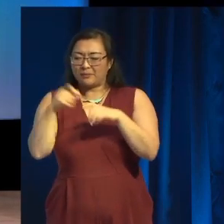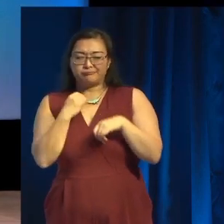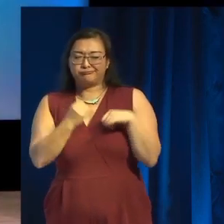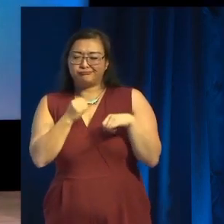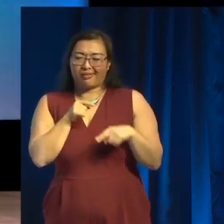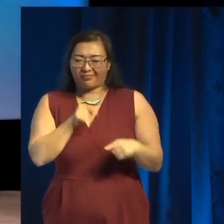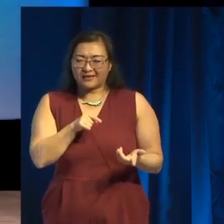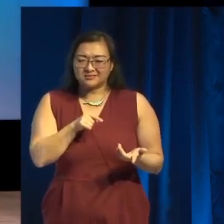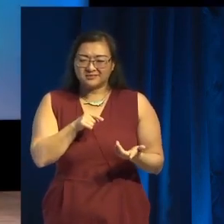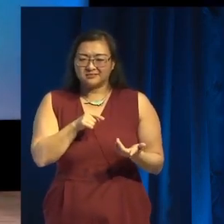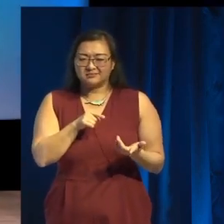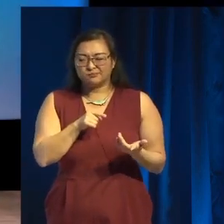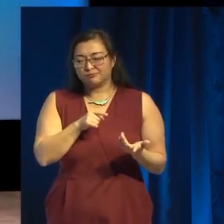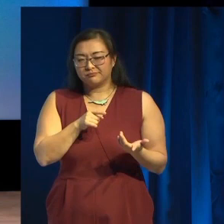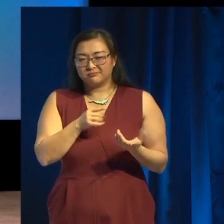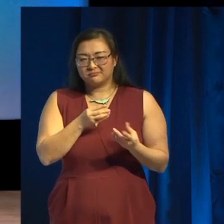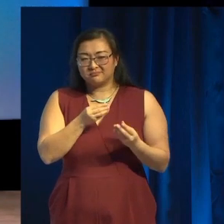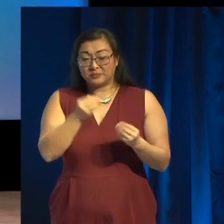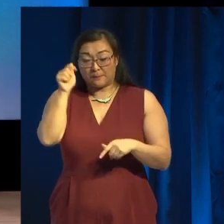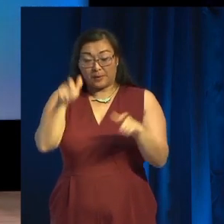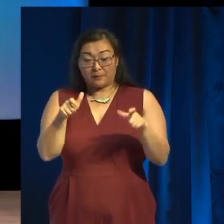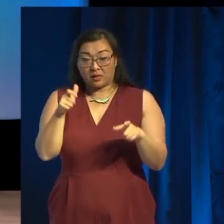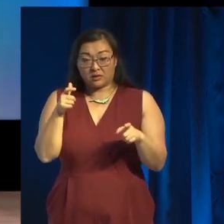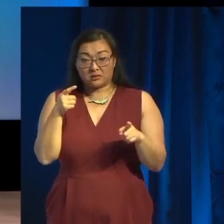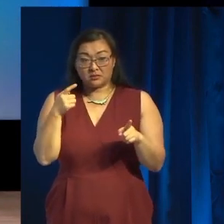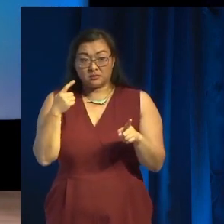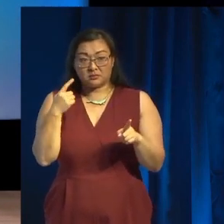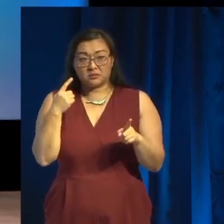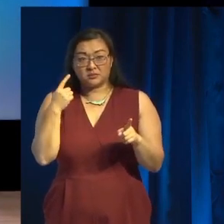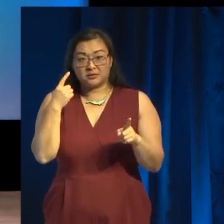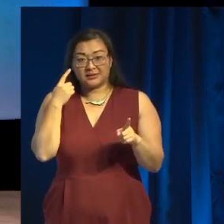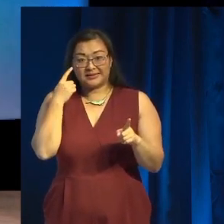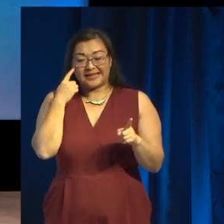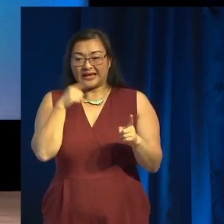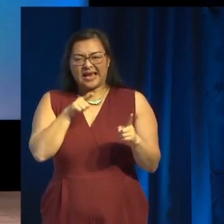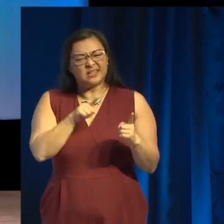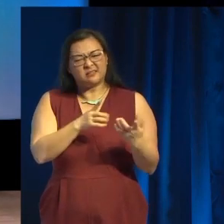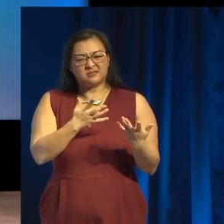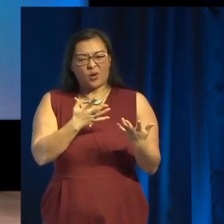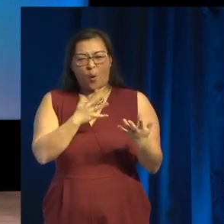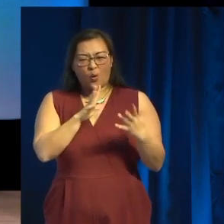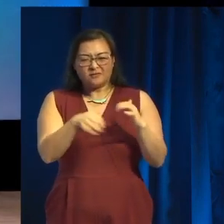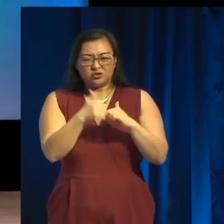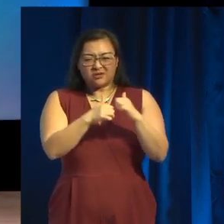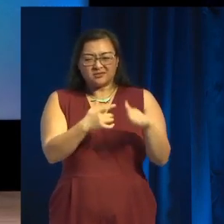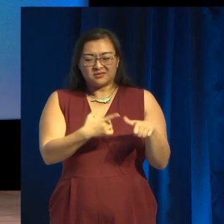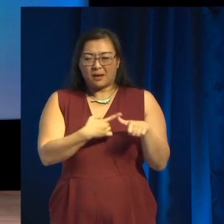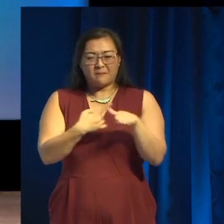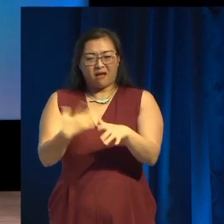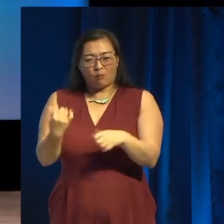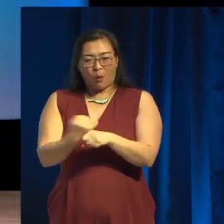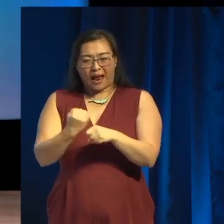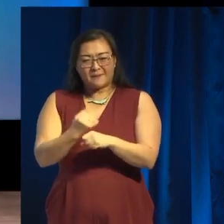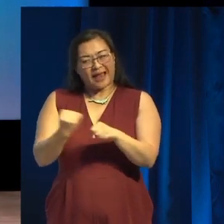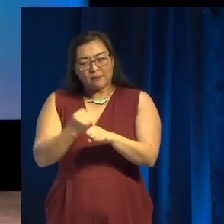But some people may argue that this doesn't apply to games and that games should be longer, and I would